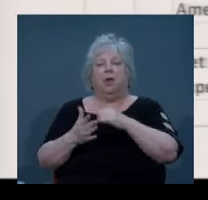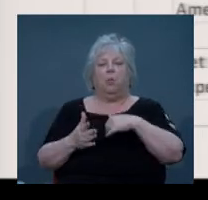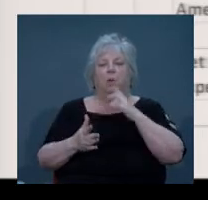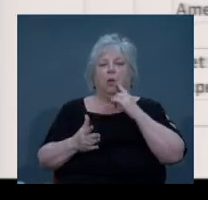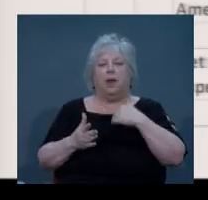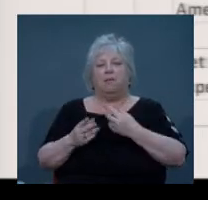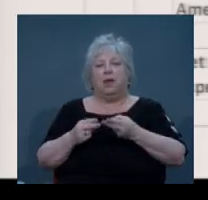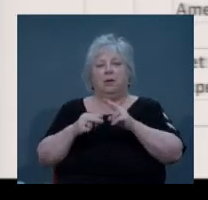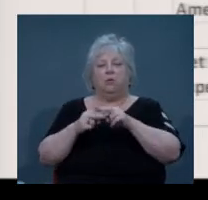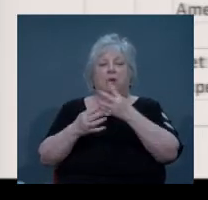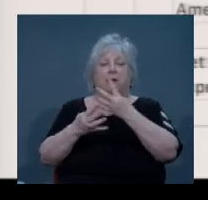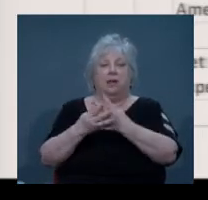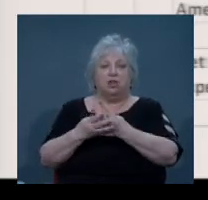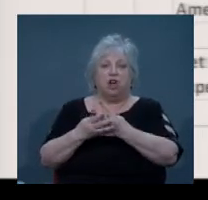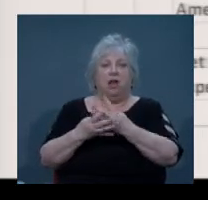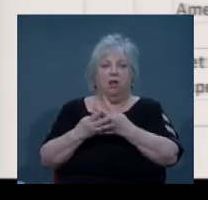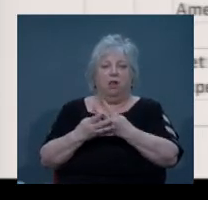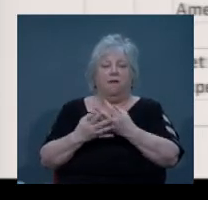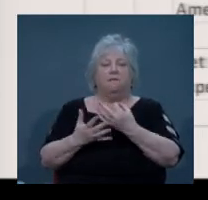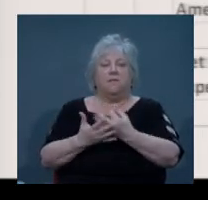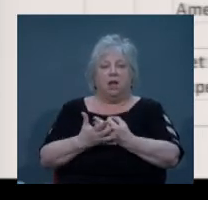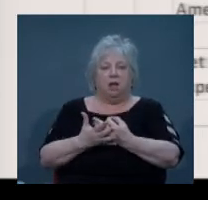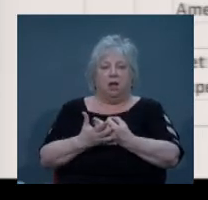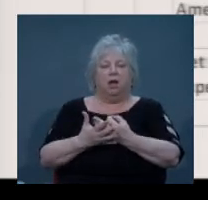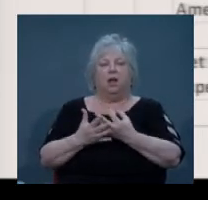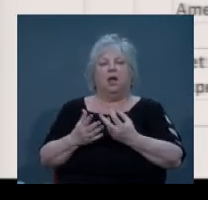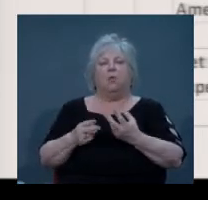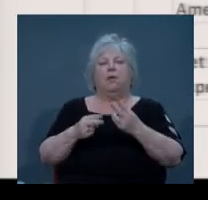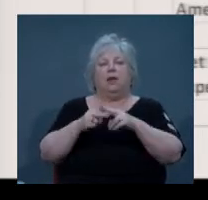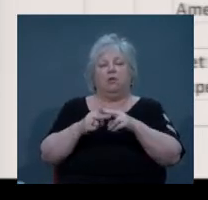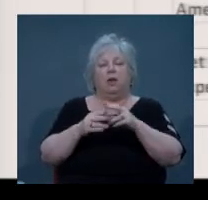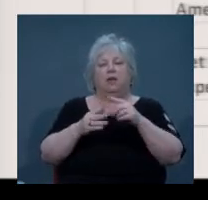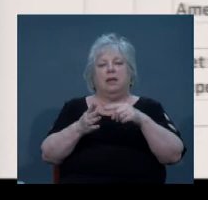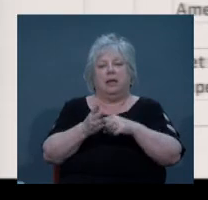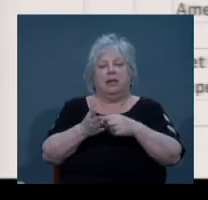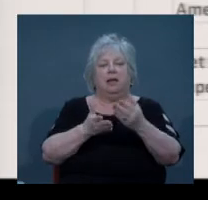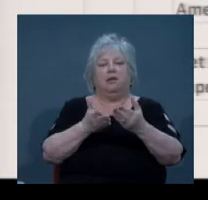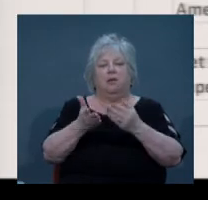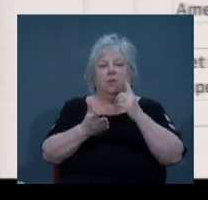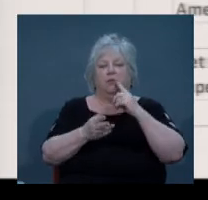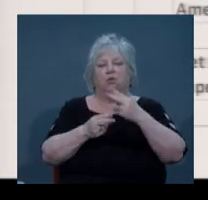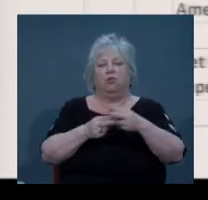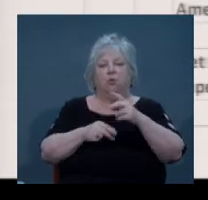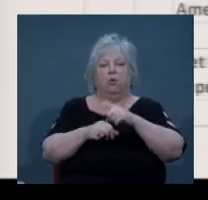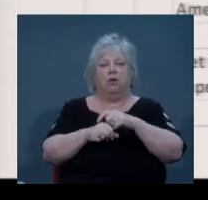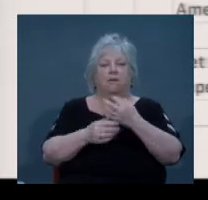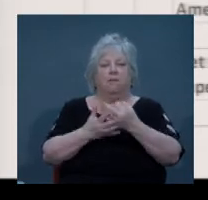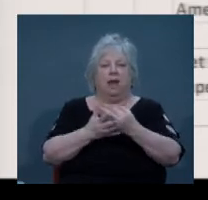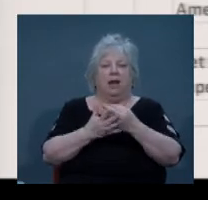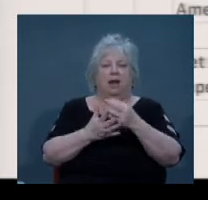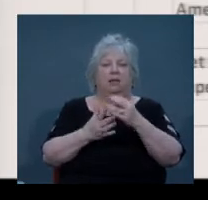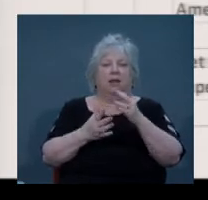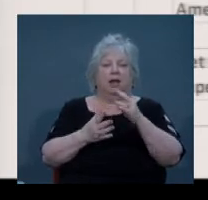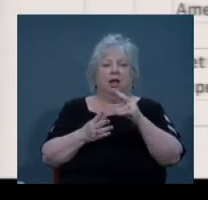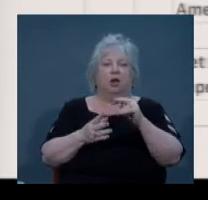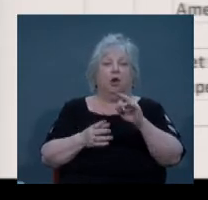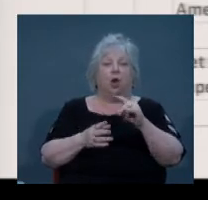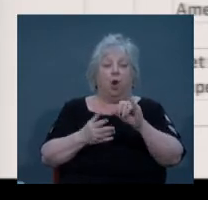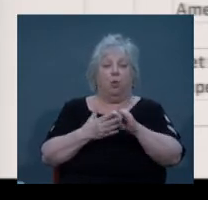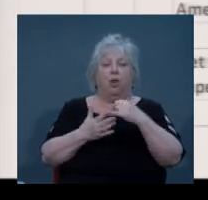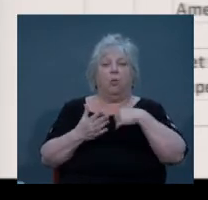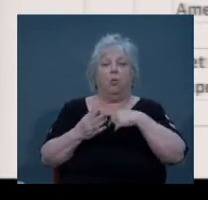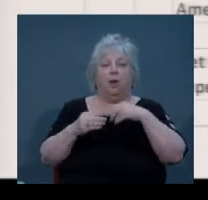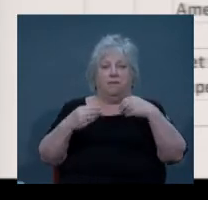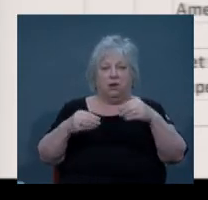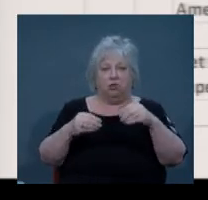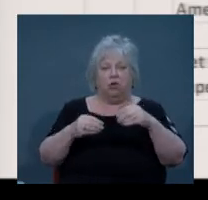increase in the jail funding. We're going to have an increase in the debt service for the short-term financing note that we've issued. In addition to